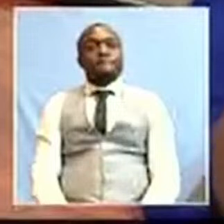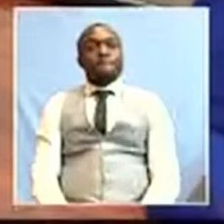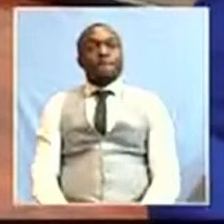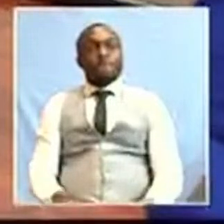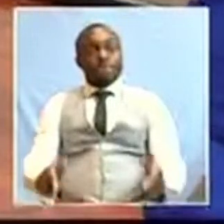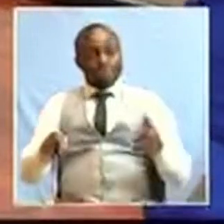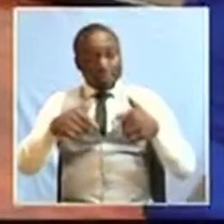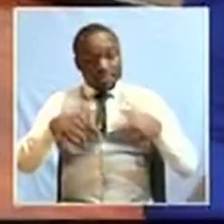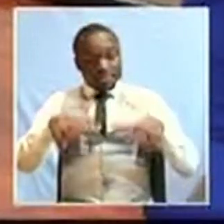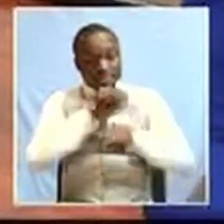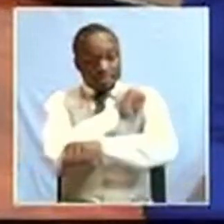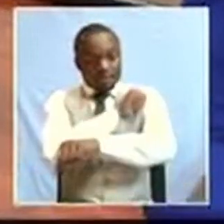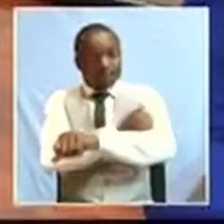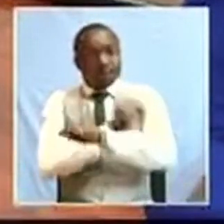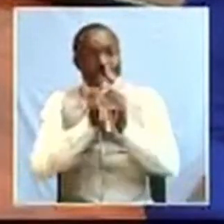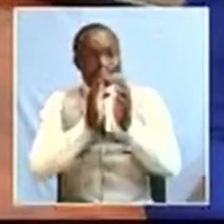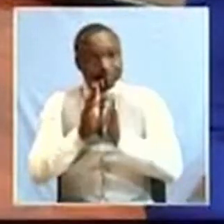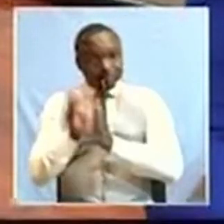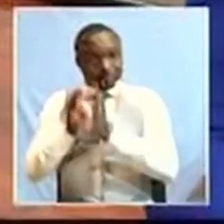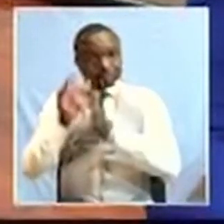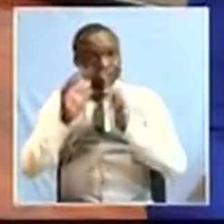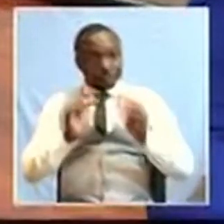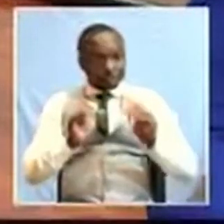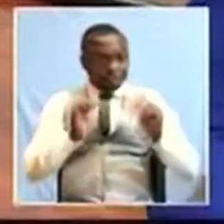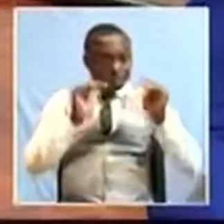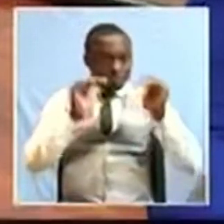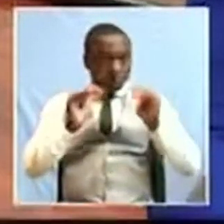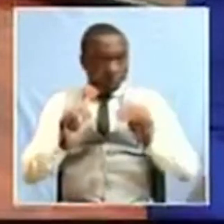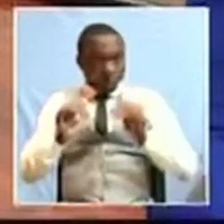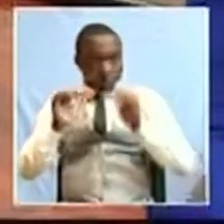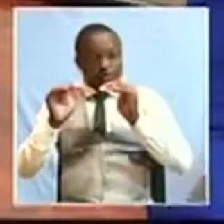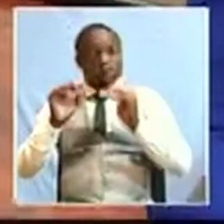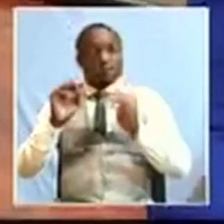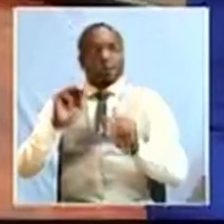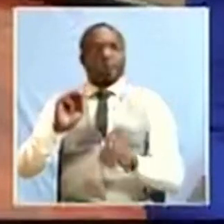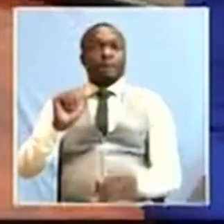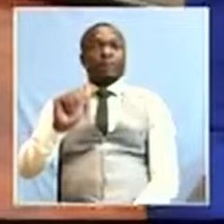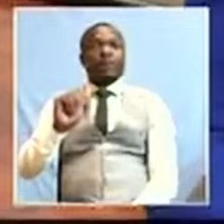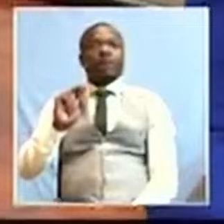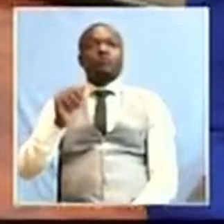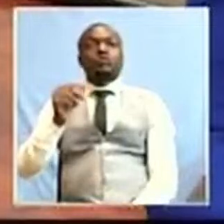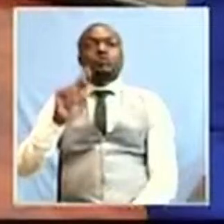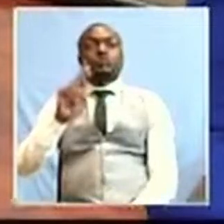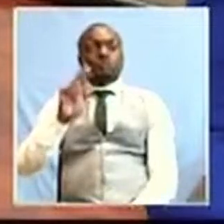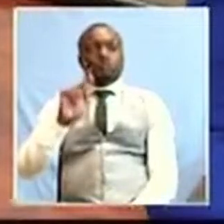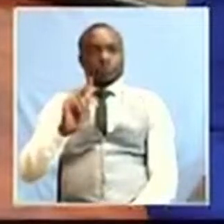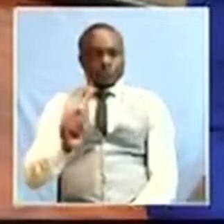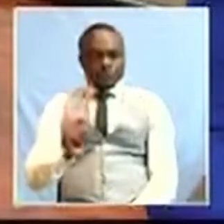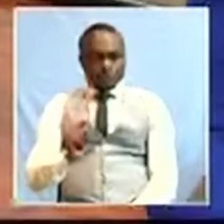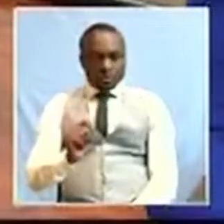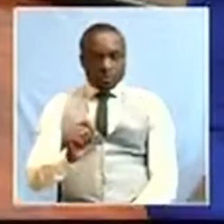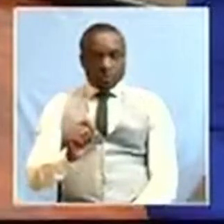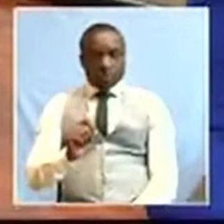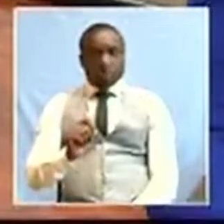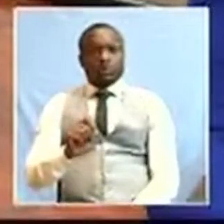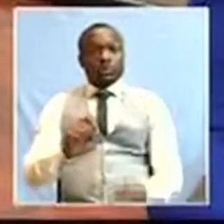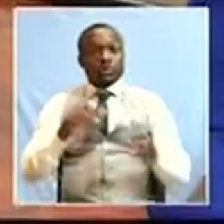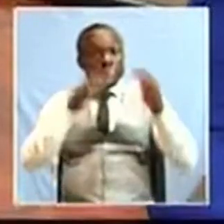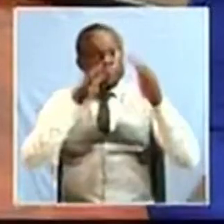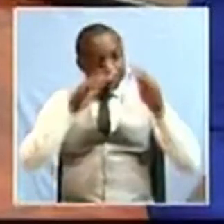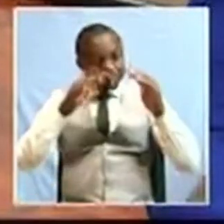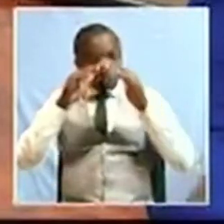The local authority planned to upgrade Manungu settlement into a formal settlement